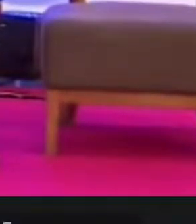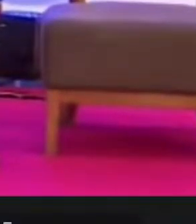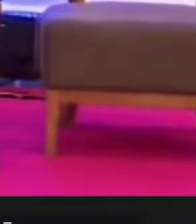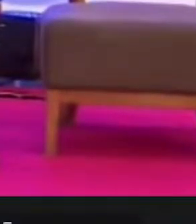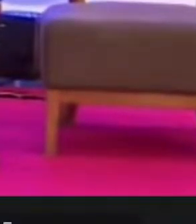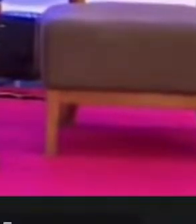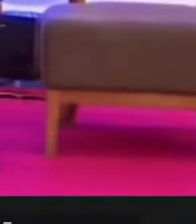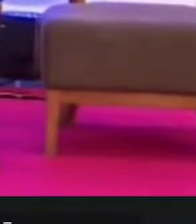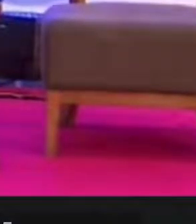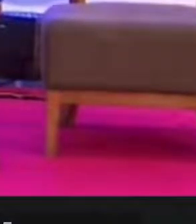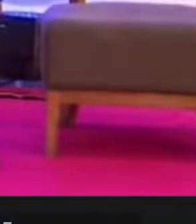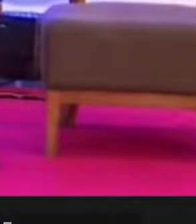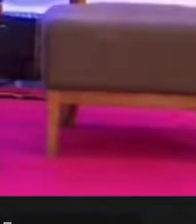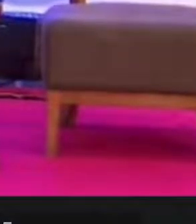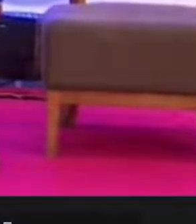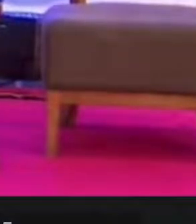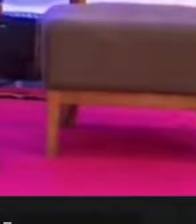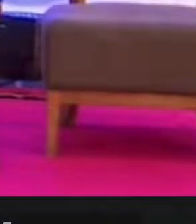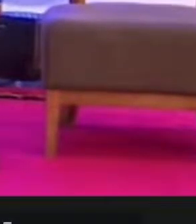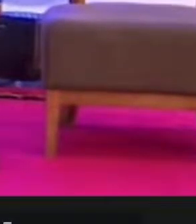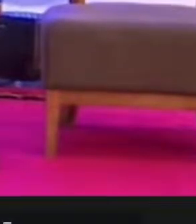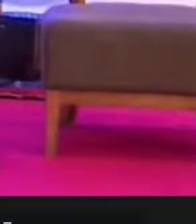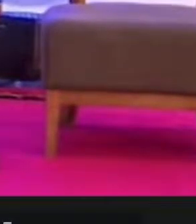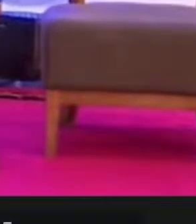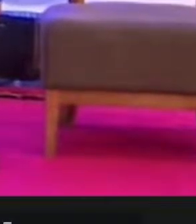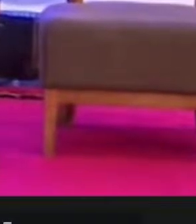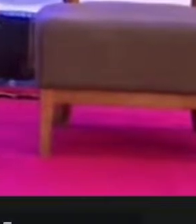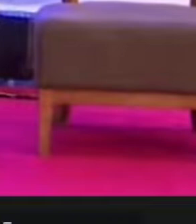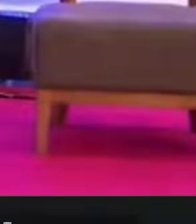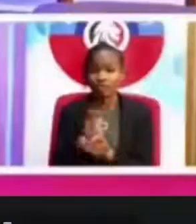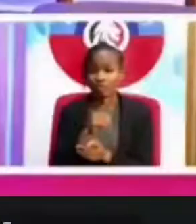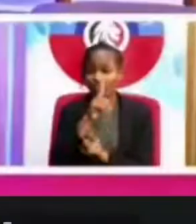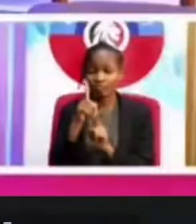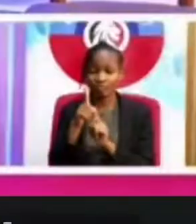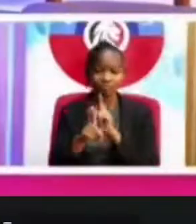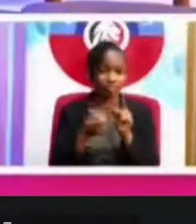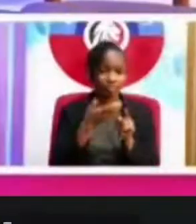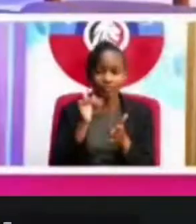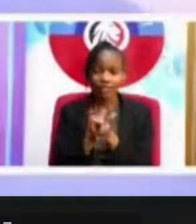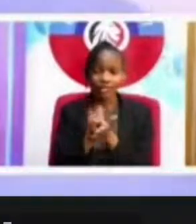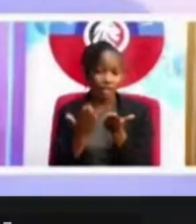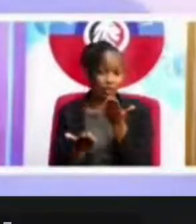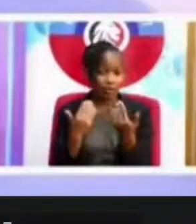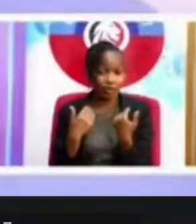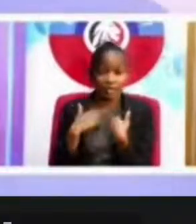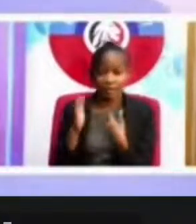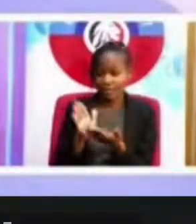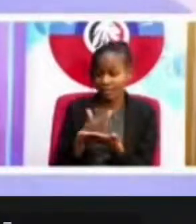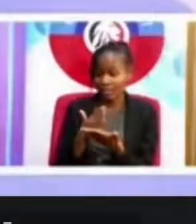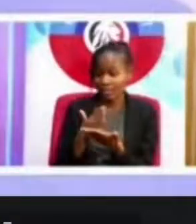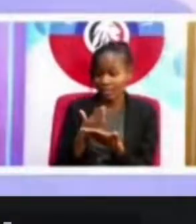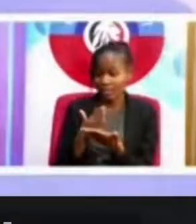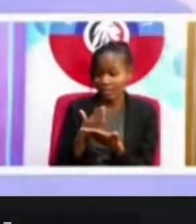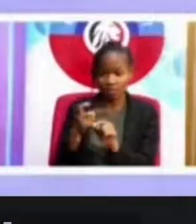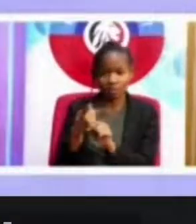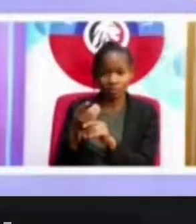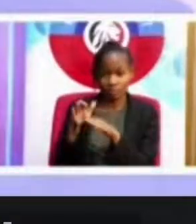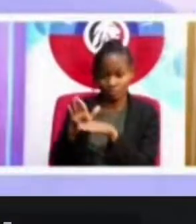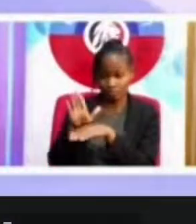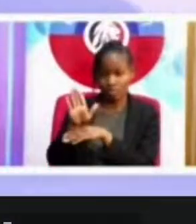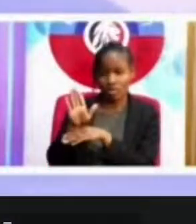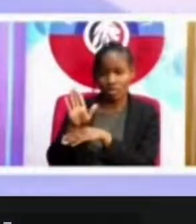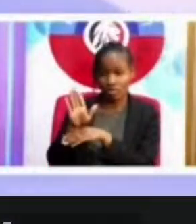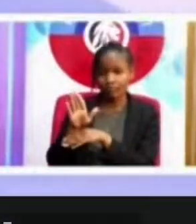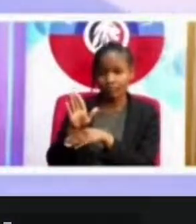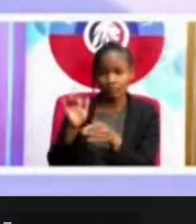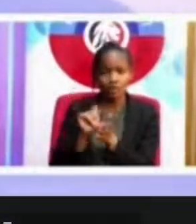stay with us for just a few moments. We're getting into our question and answer session. There might be some questions that may come your way. So we ask